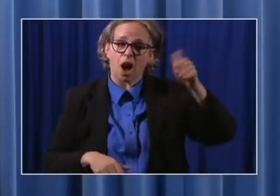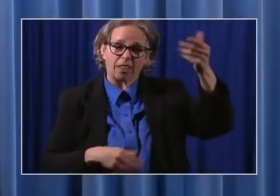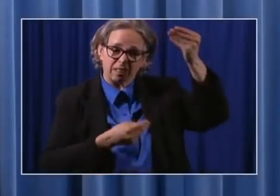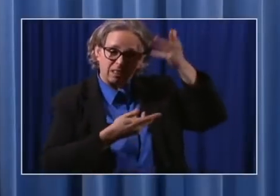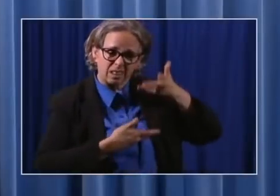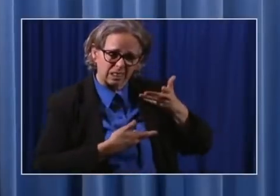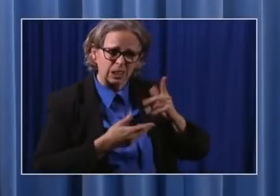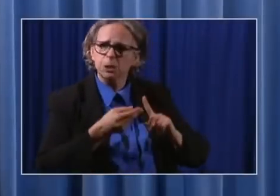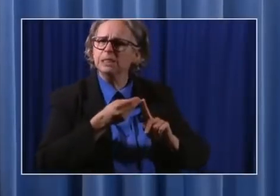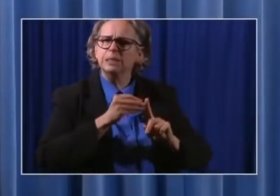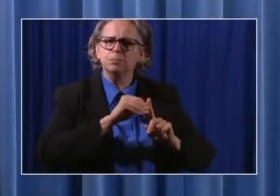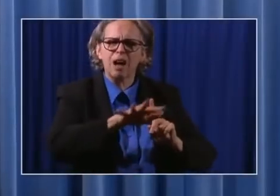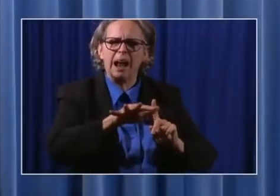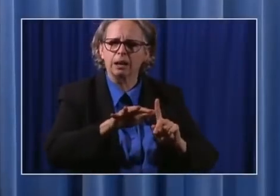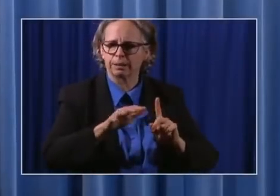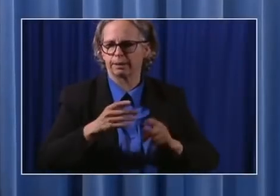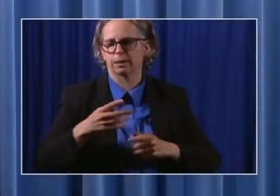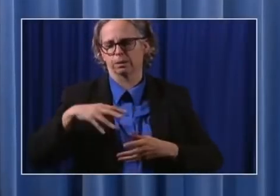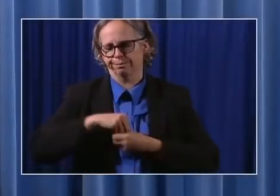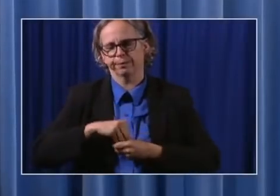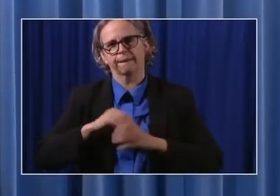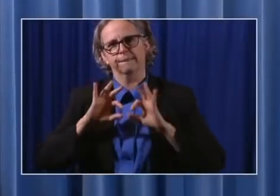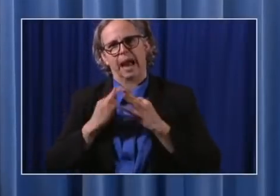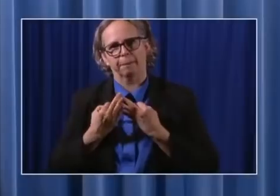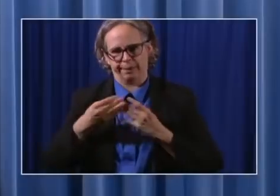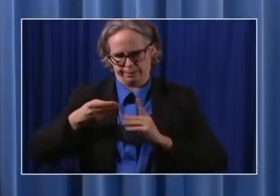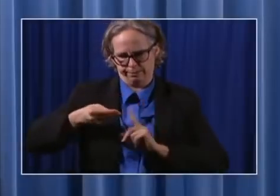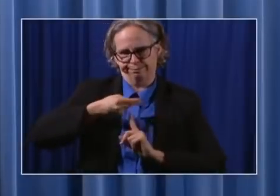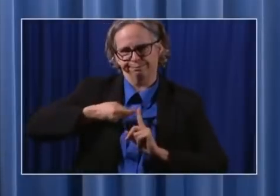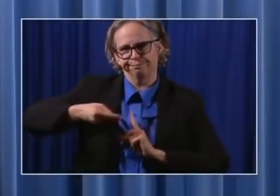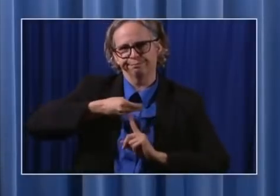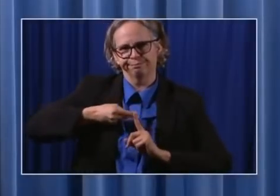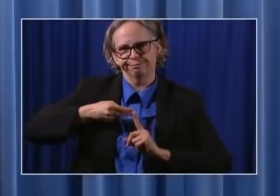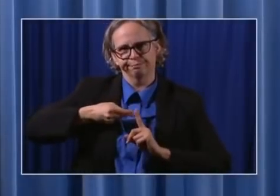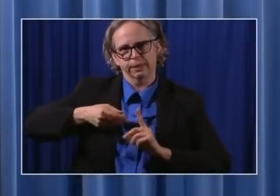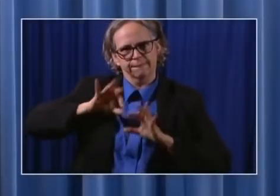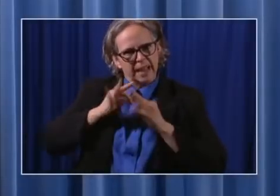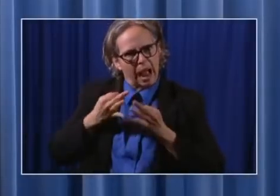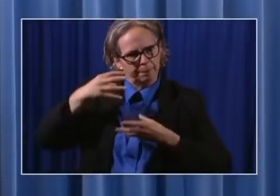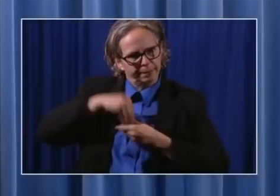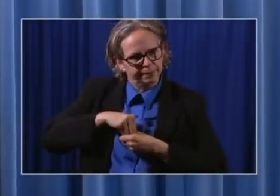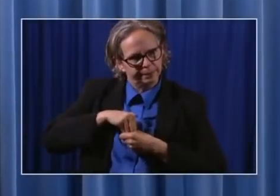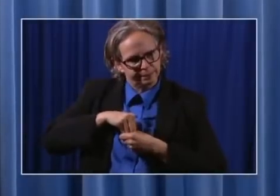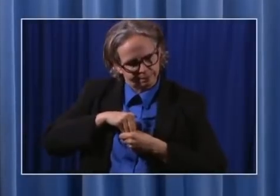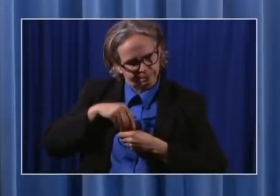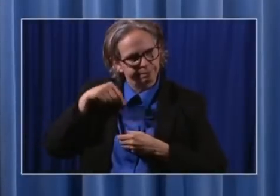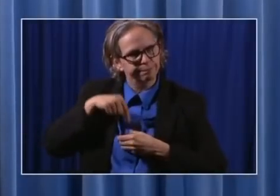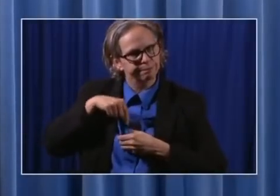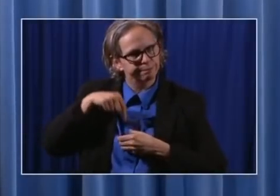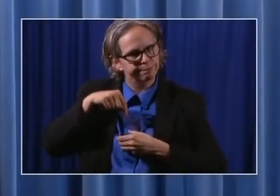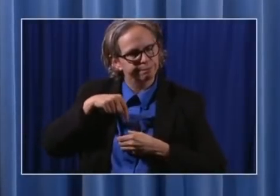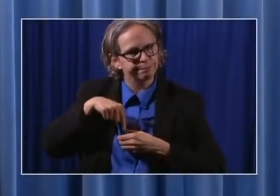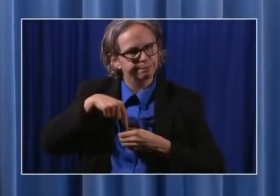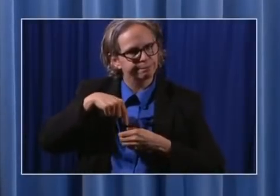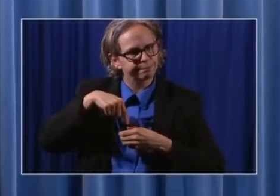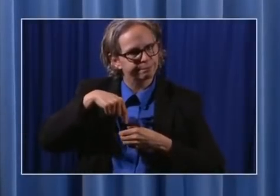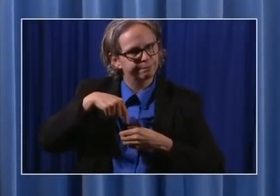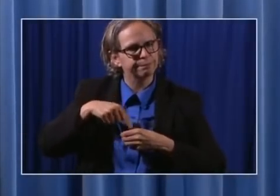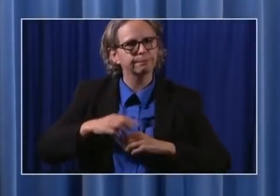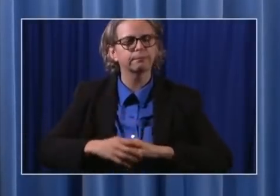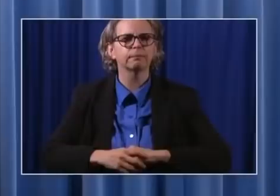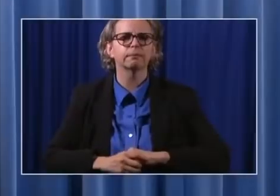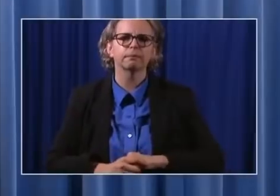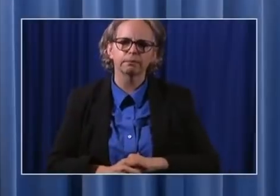member of the family gets the virus, then passes it on and infects the rest of the family. If the first person to bring it into the family doesn't